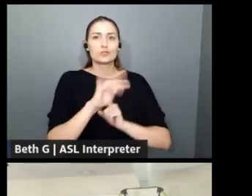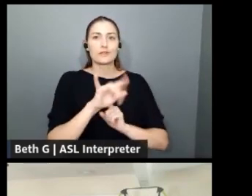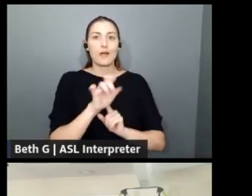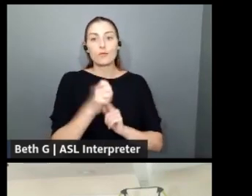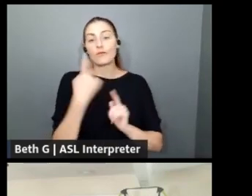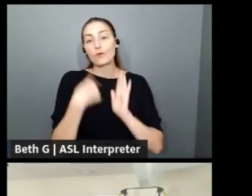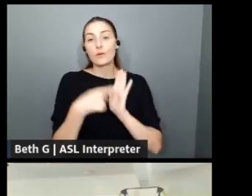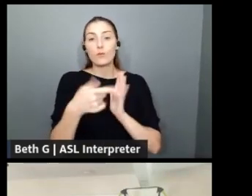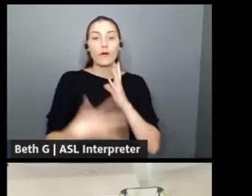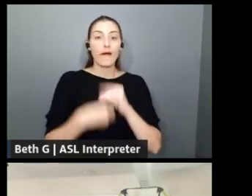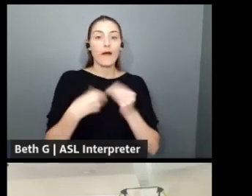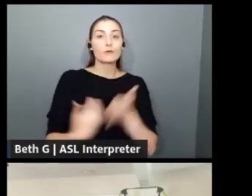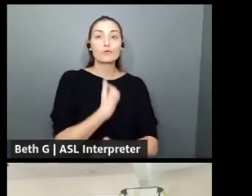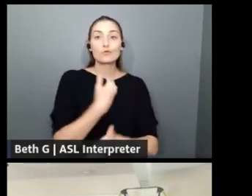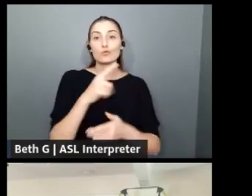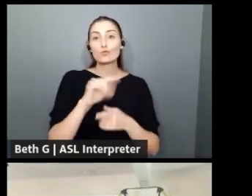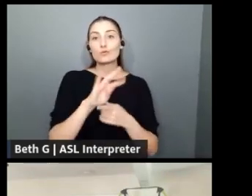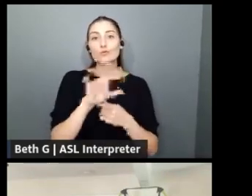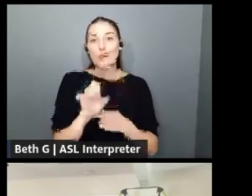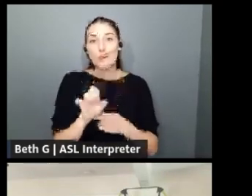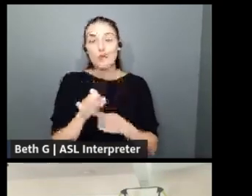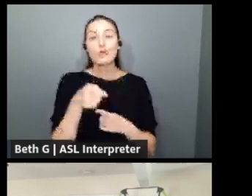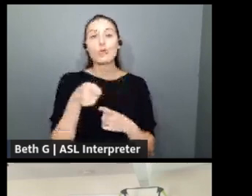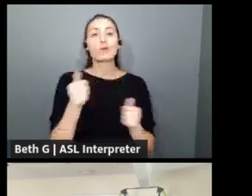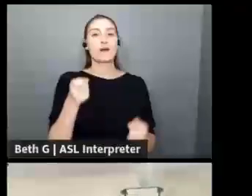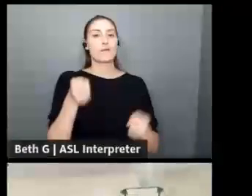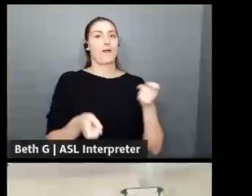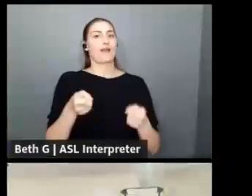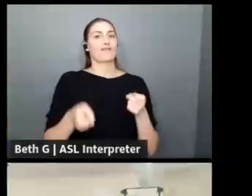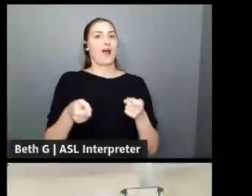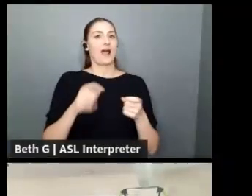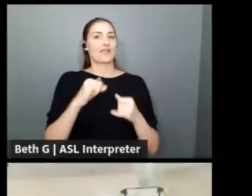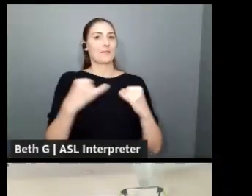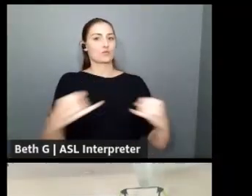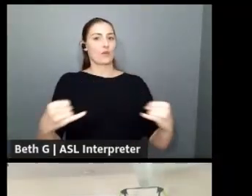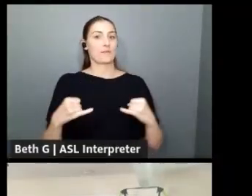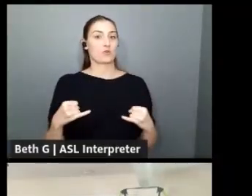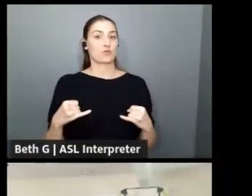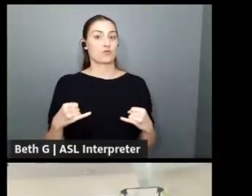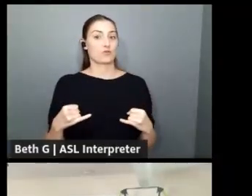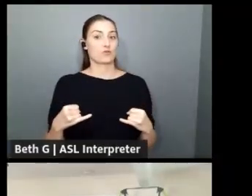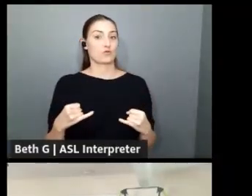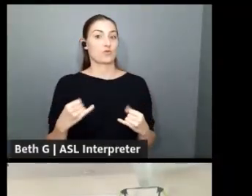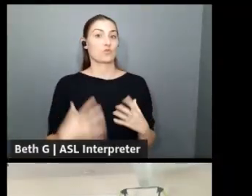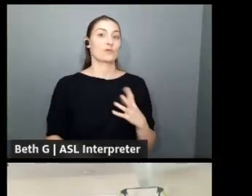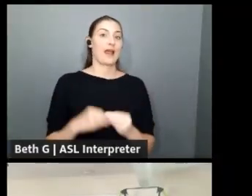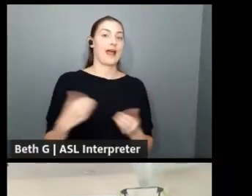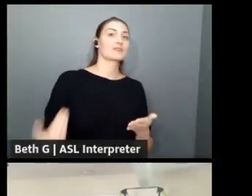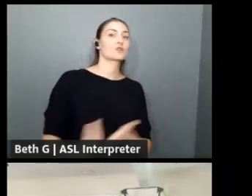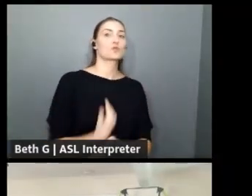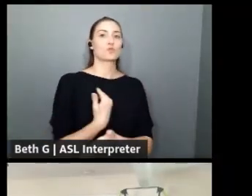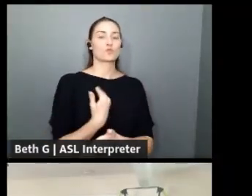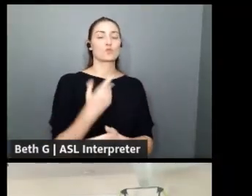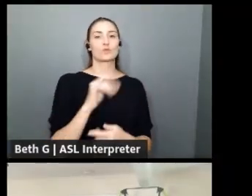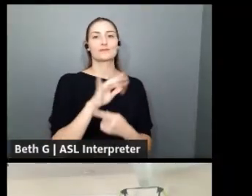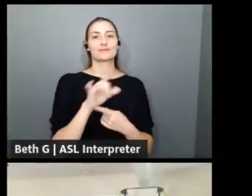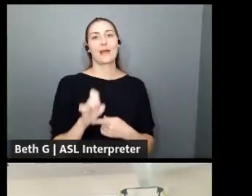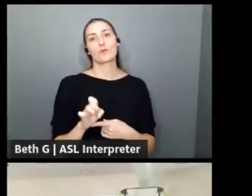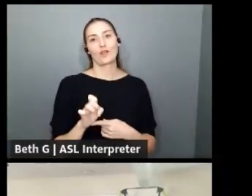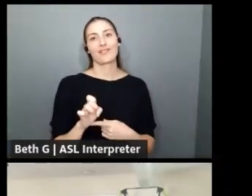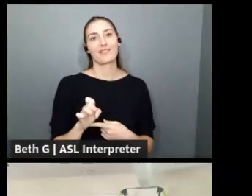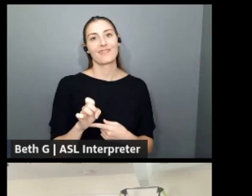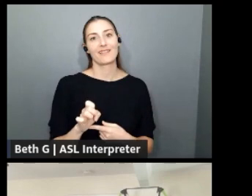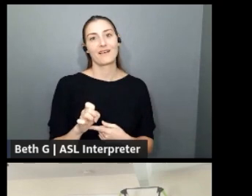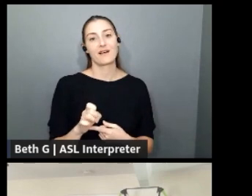add a new table, we can modify the parameter by adding a new table reference. And let's say we want to